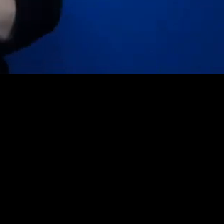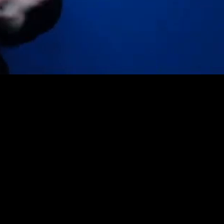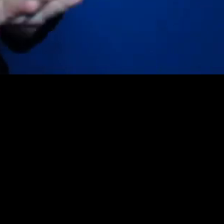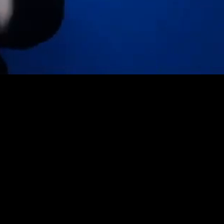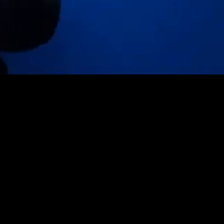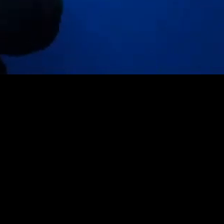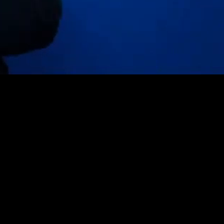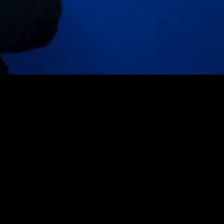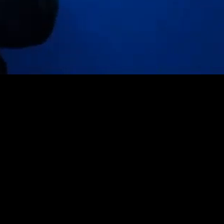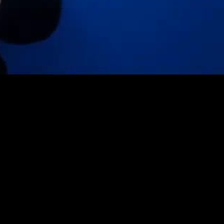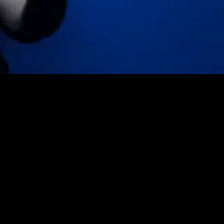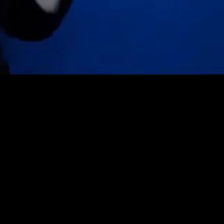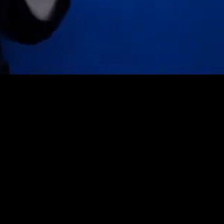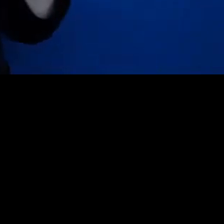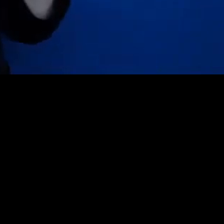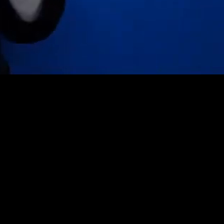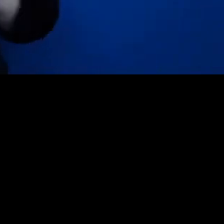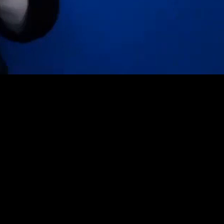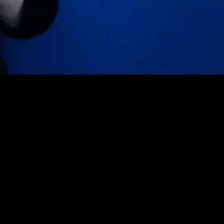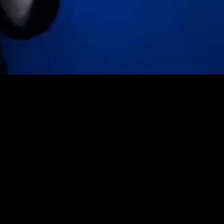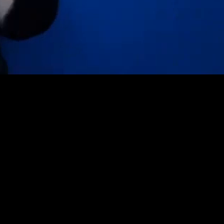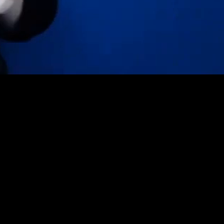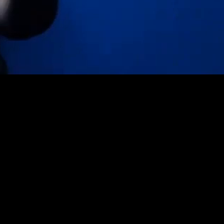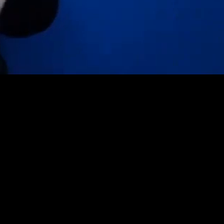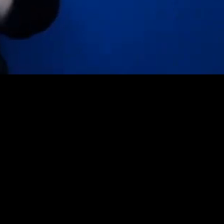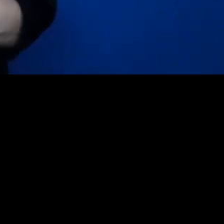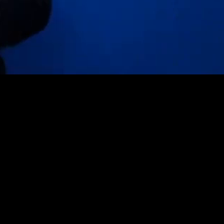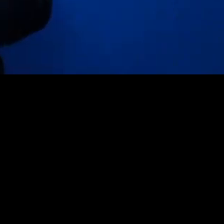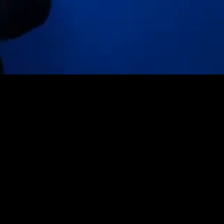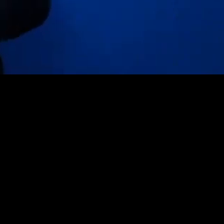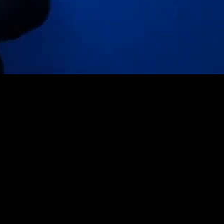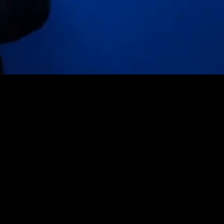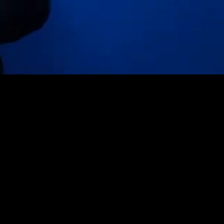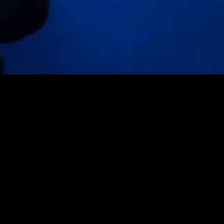we're part of a movement here, I think.